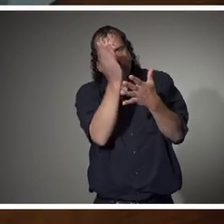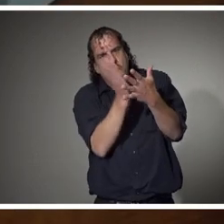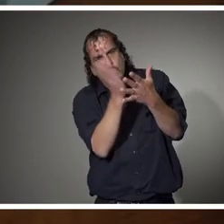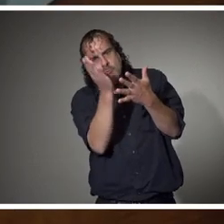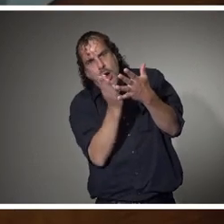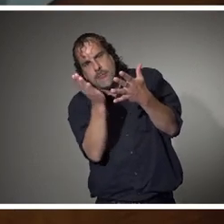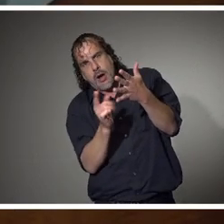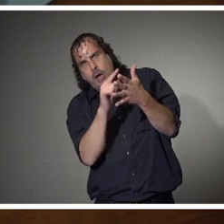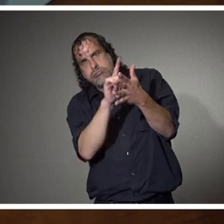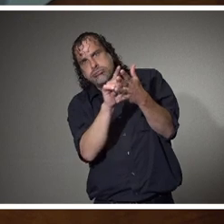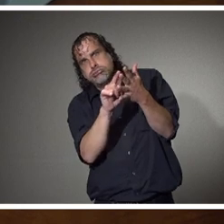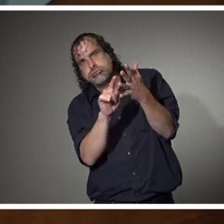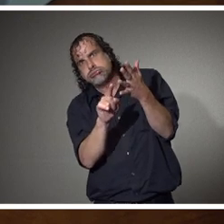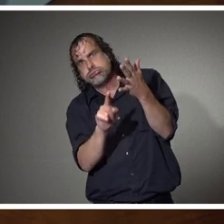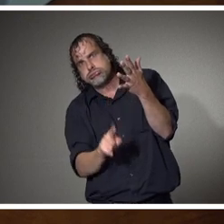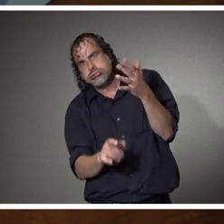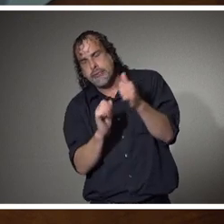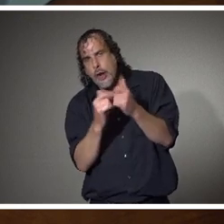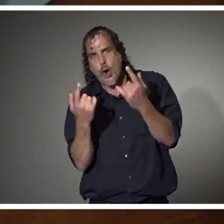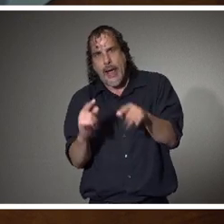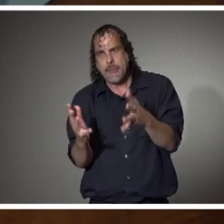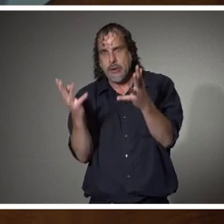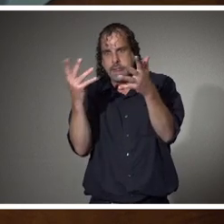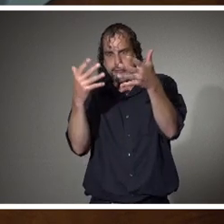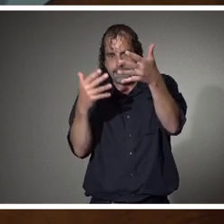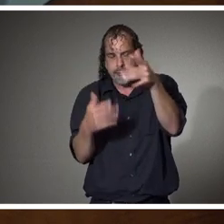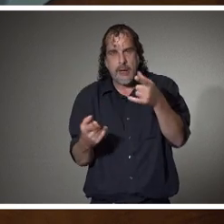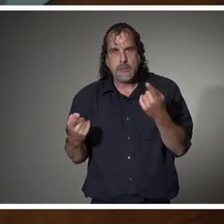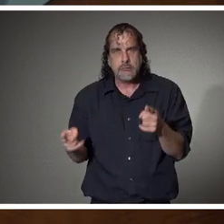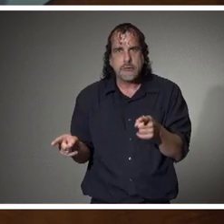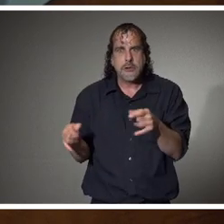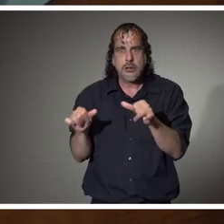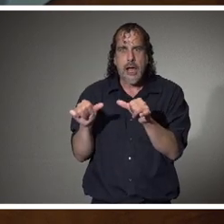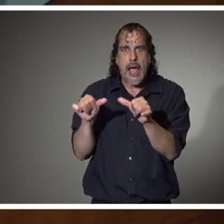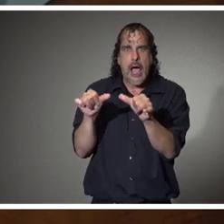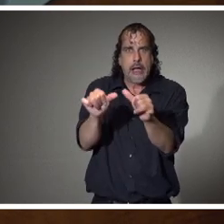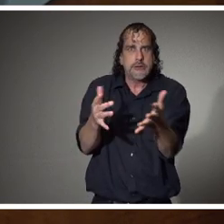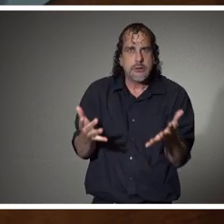parts that are happening, and when we do